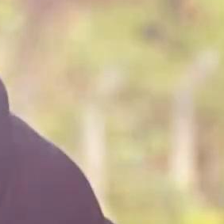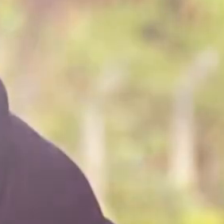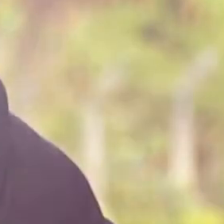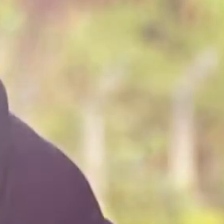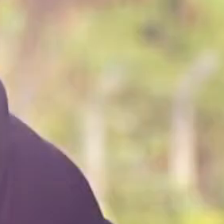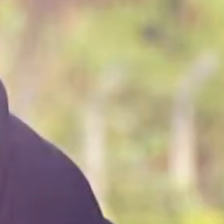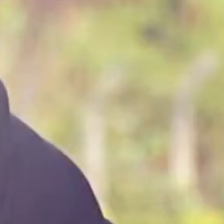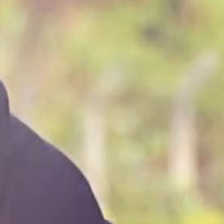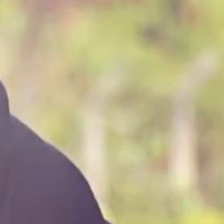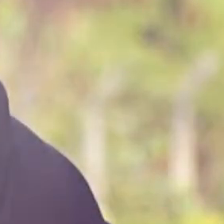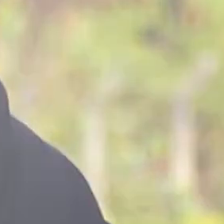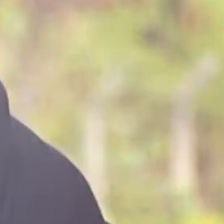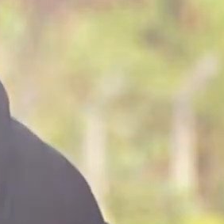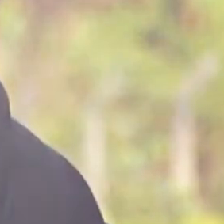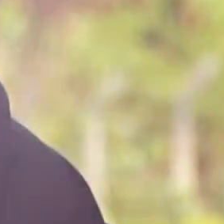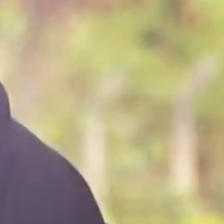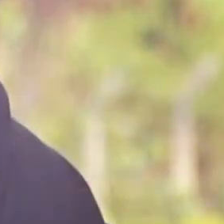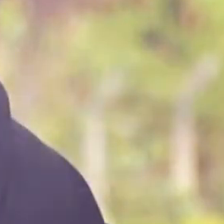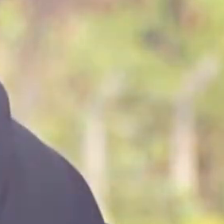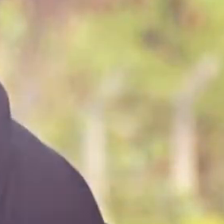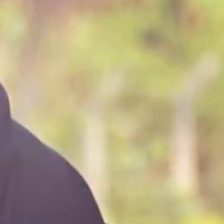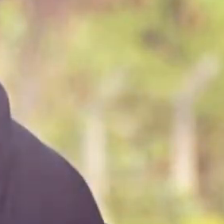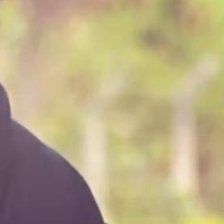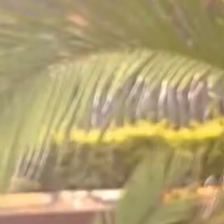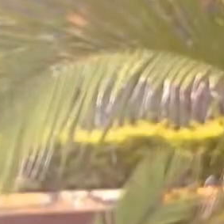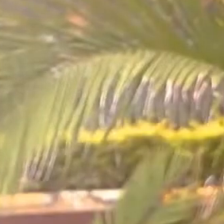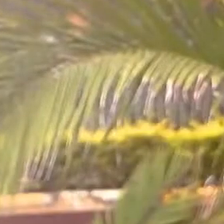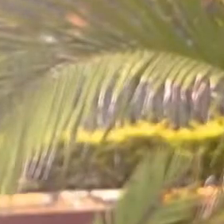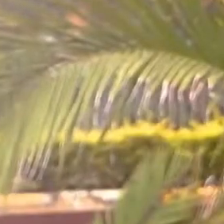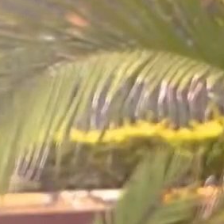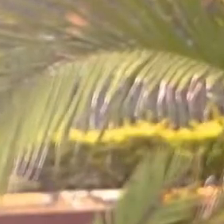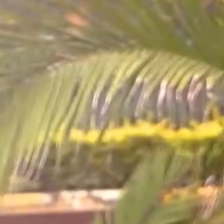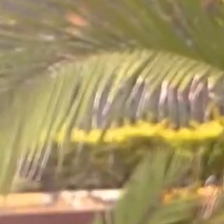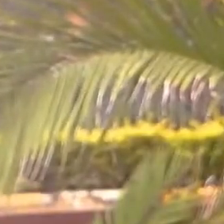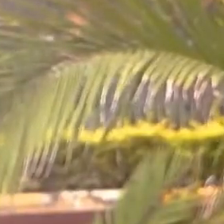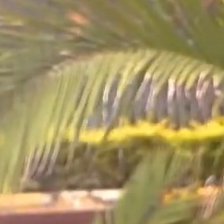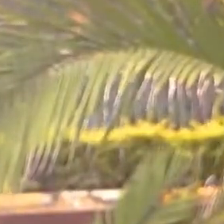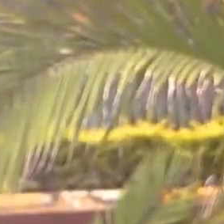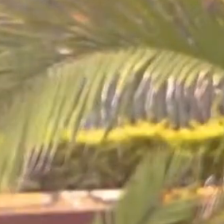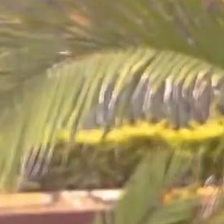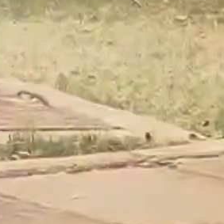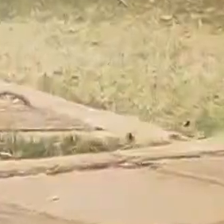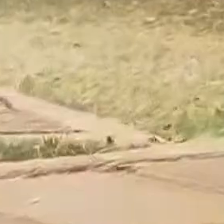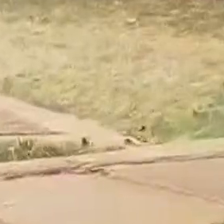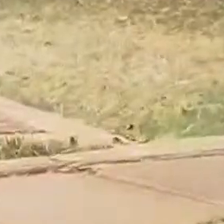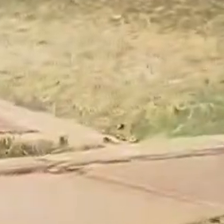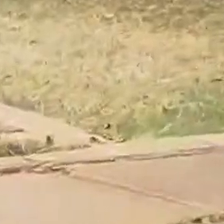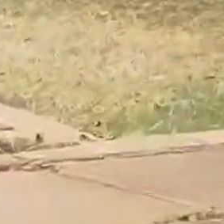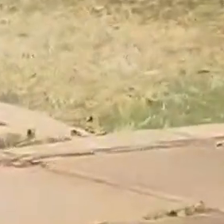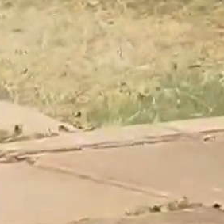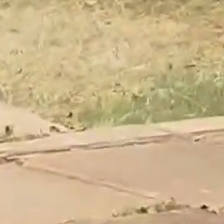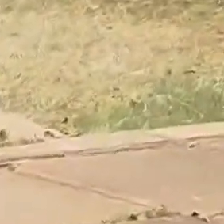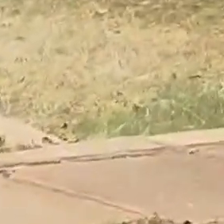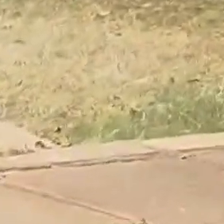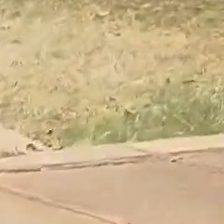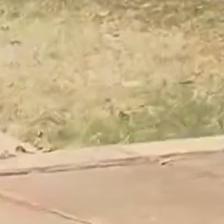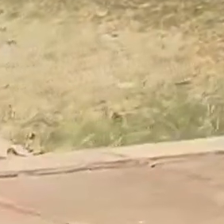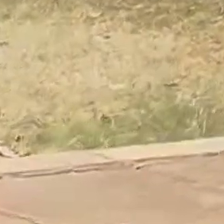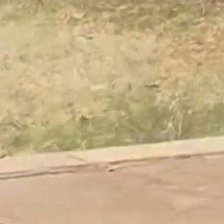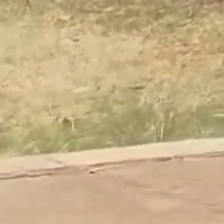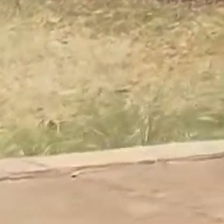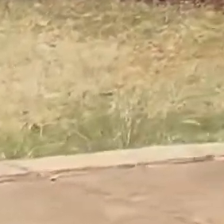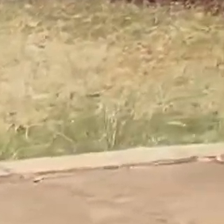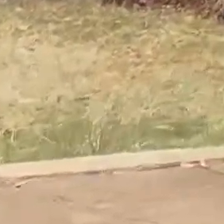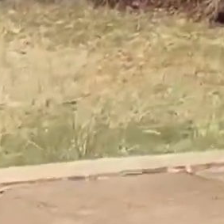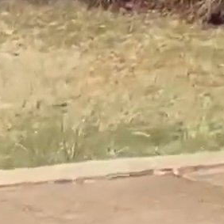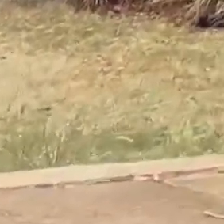20 wamezikwa, 2 ndio wako hai. I don't even know how it feels to see. I feel like I cannot express myself well